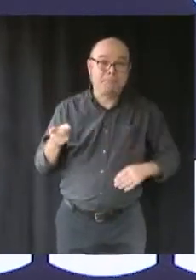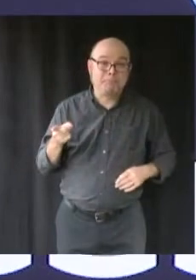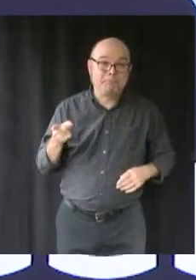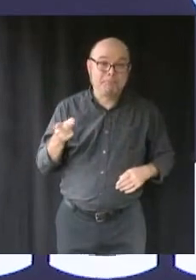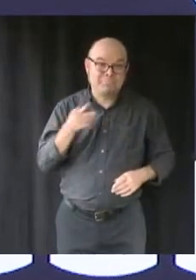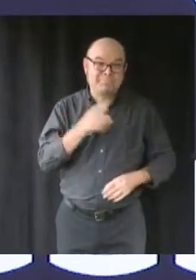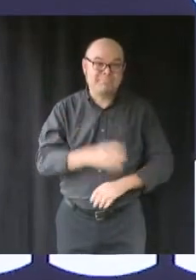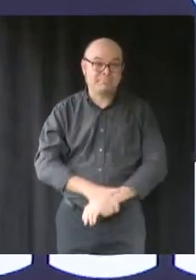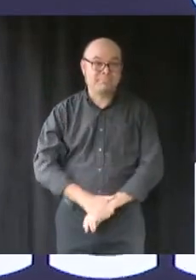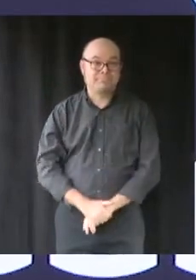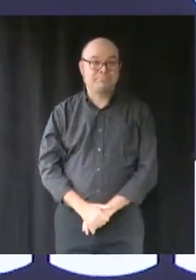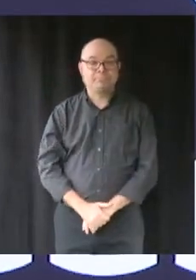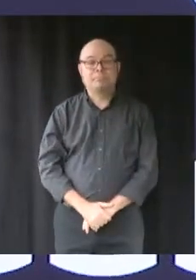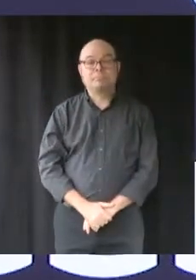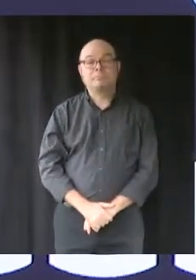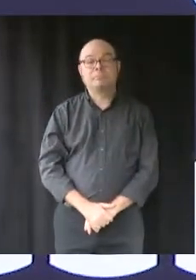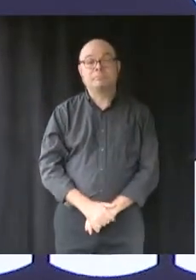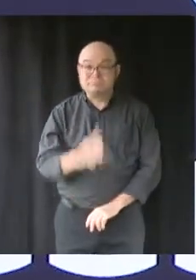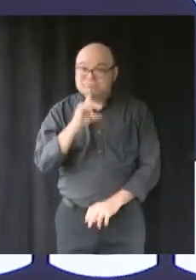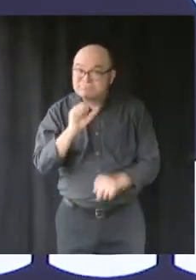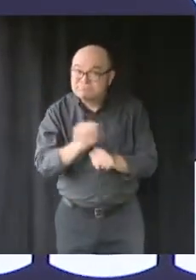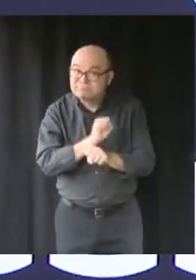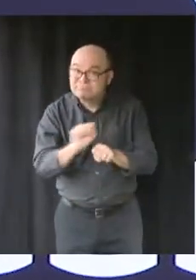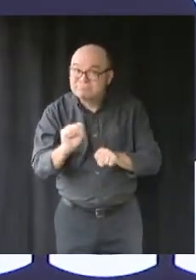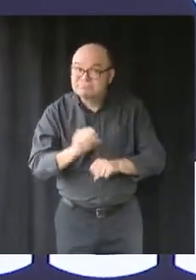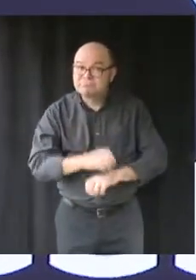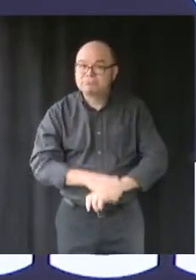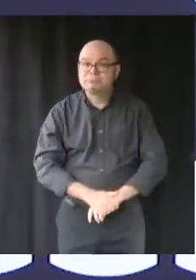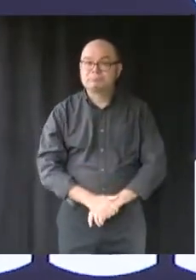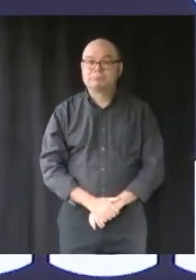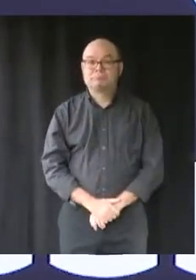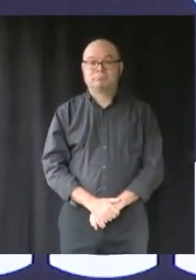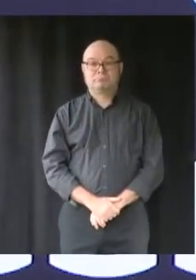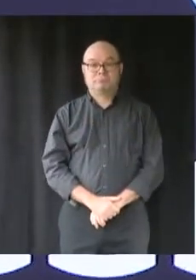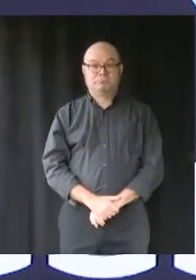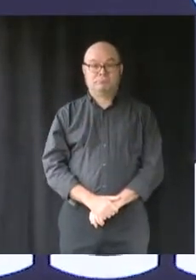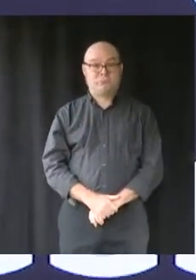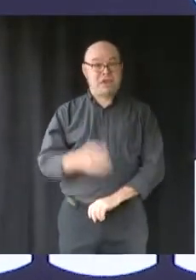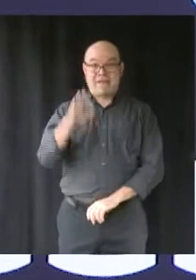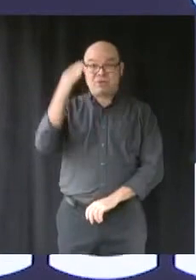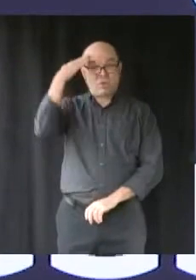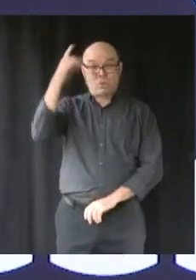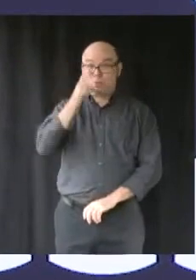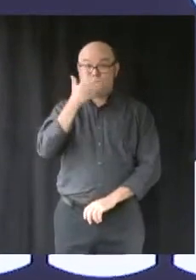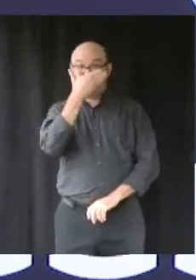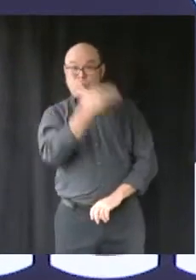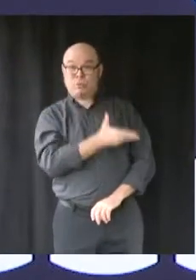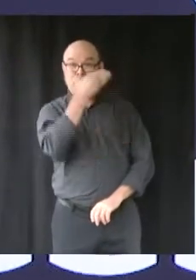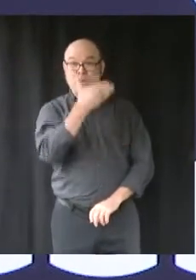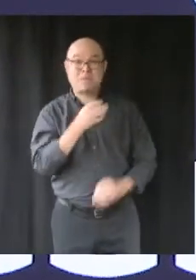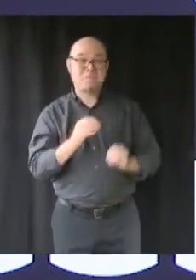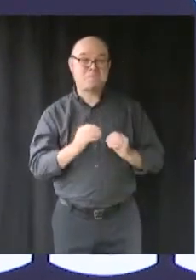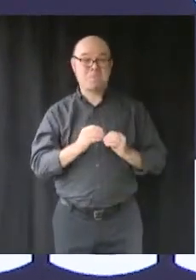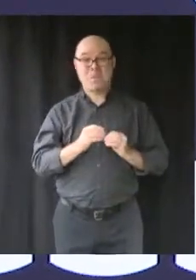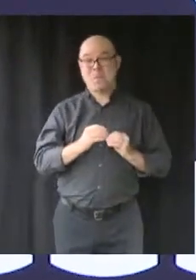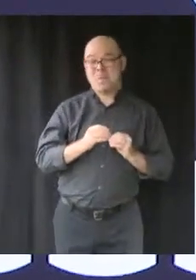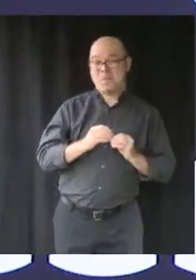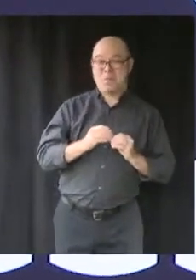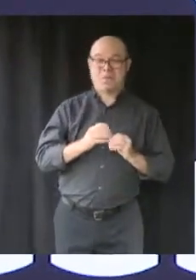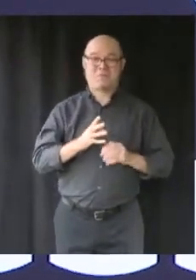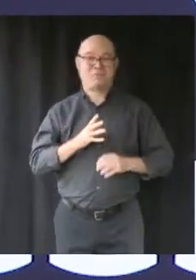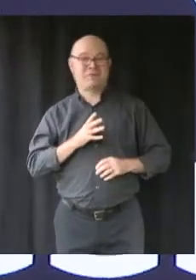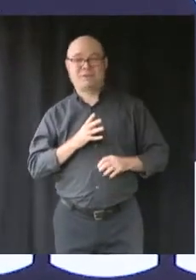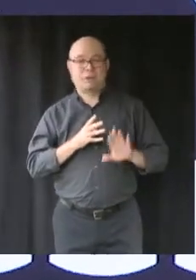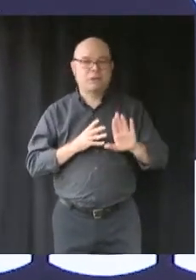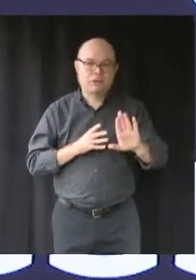This is true, and yet to us, and to anyone who tries to use formal titles, she's Rosa. Rosa,